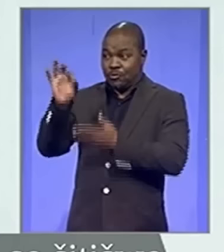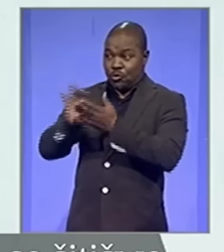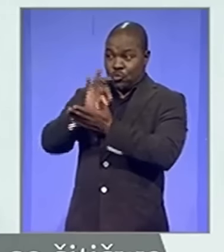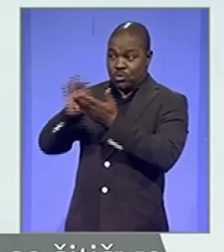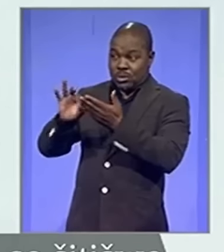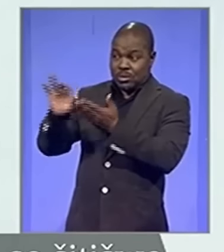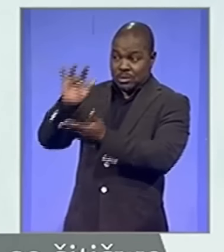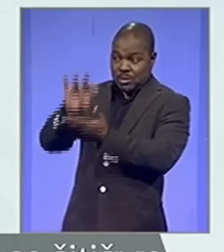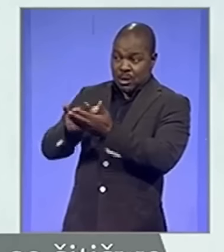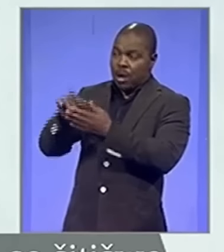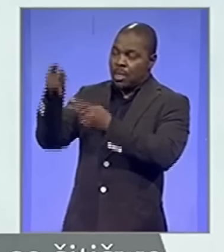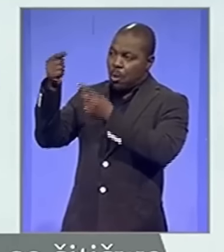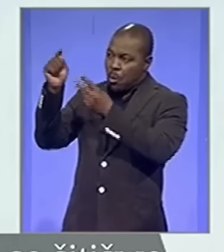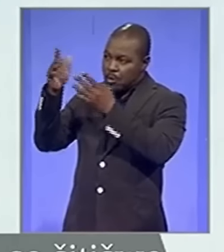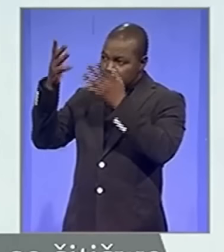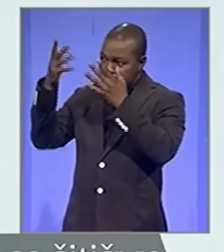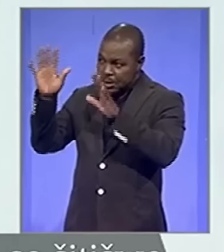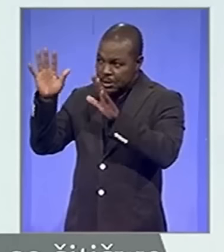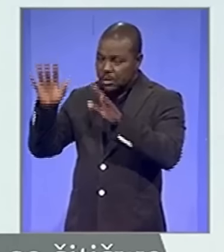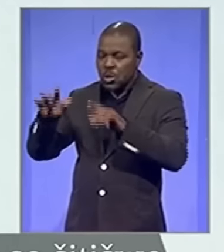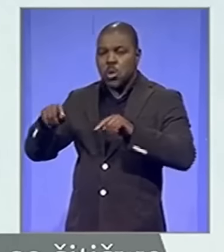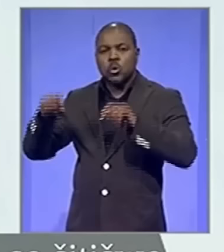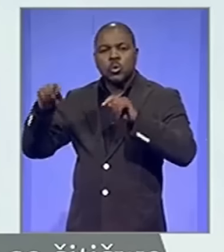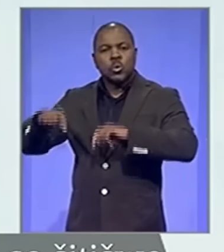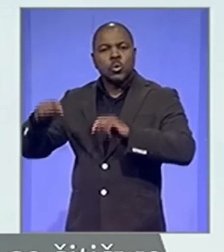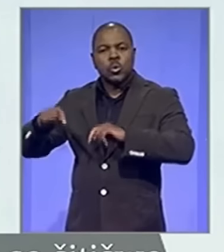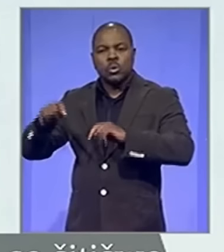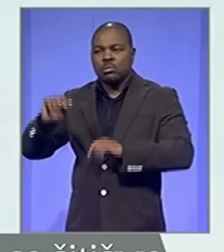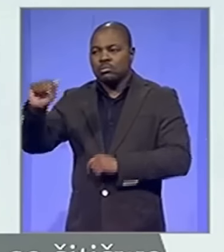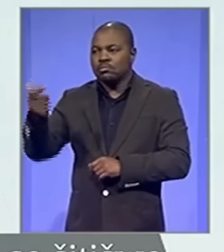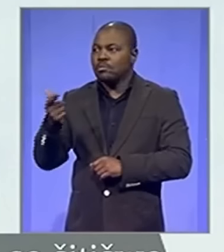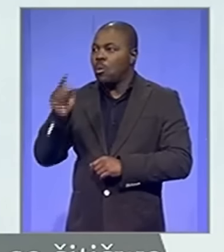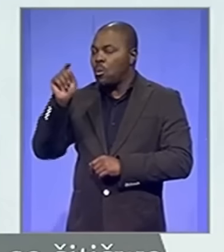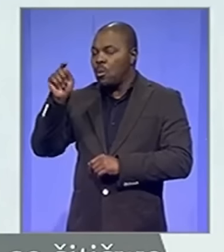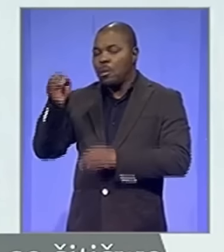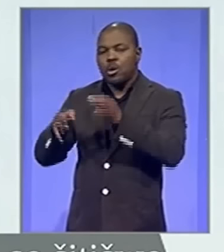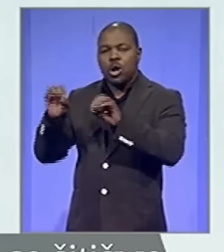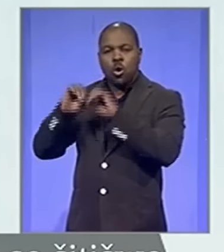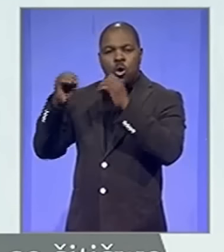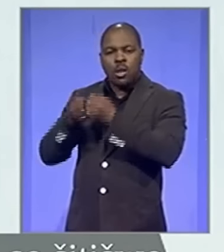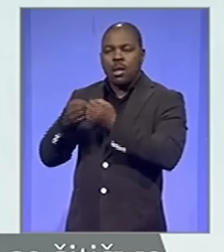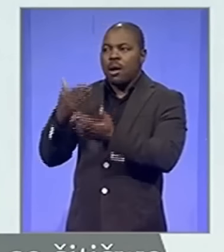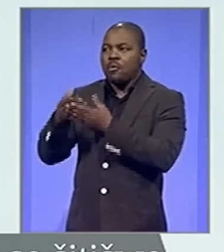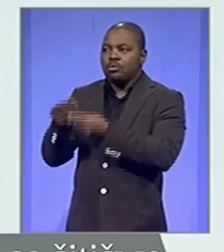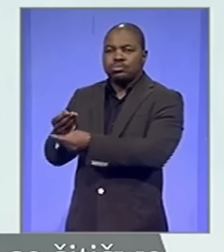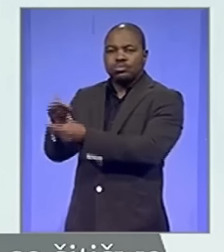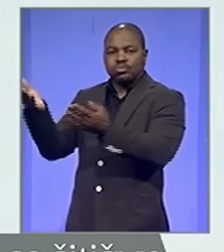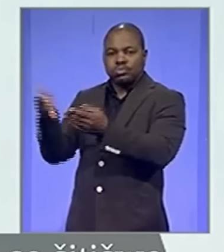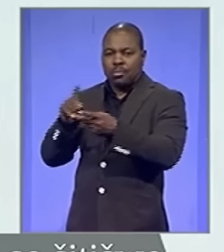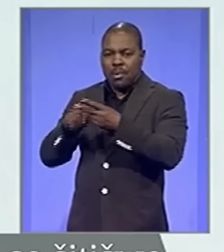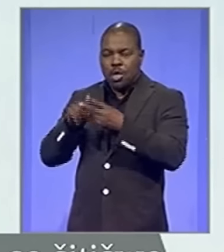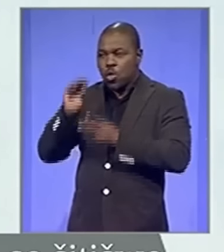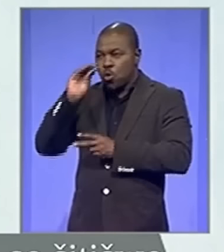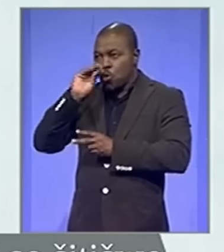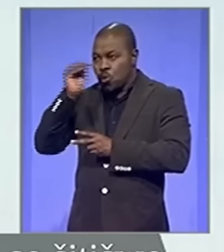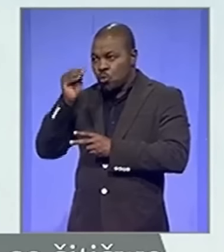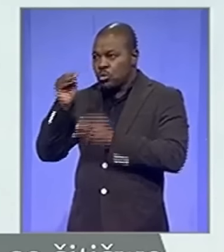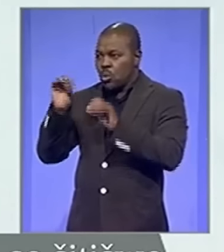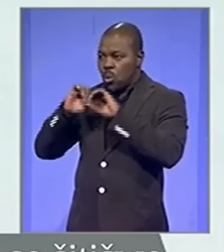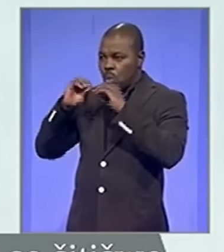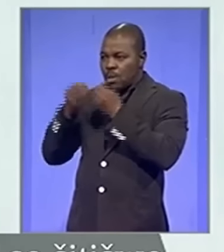audited, will be instantaneously availed to political parties and the media through an